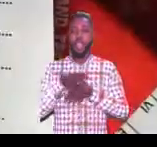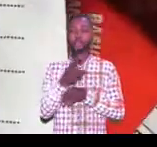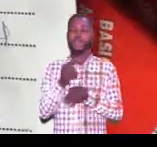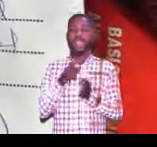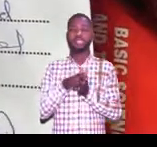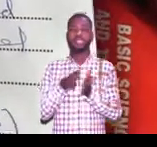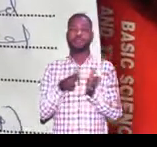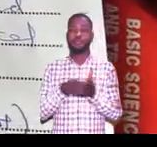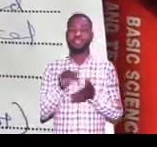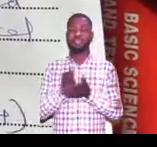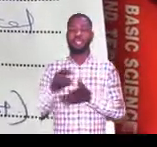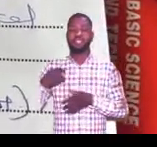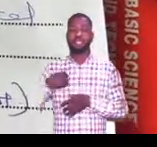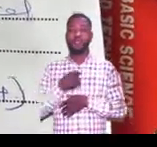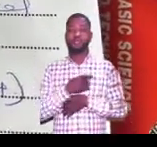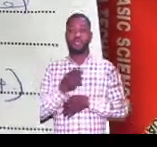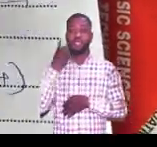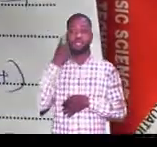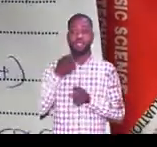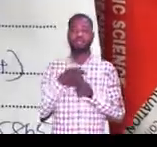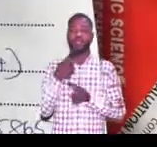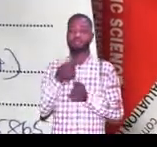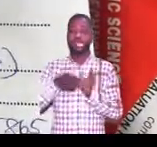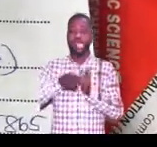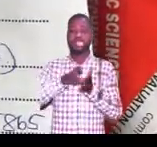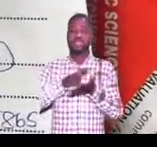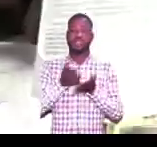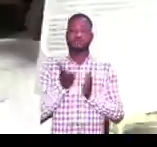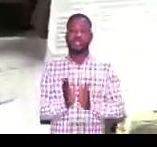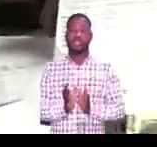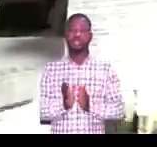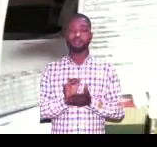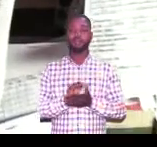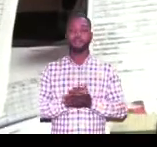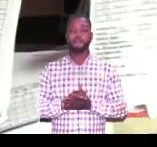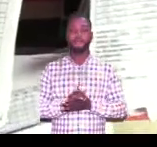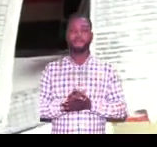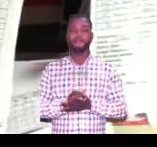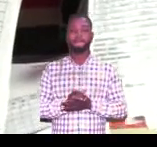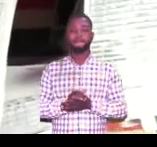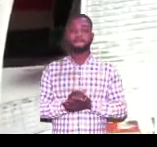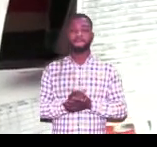the reports that we receive from the reviewers.